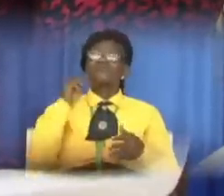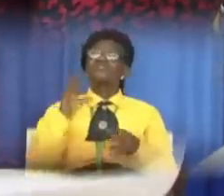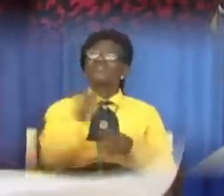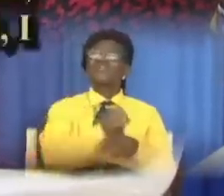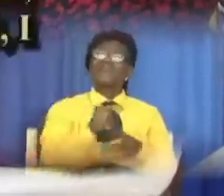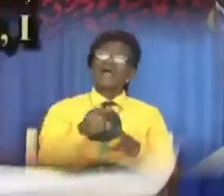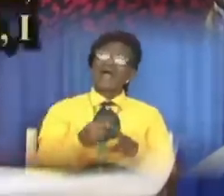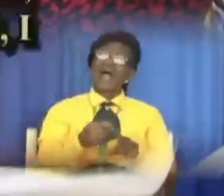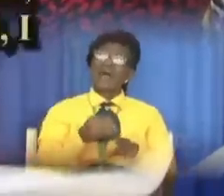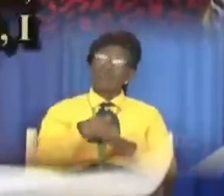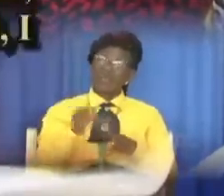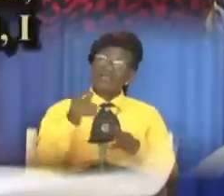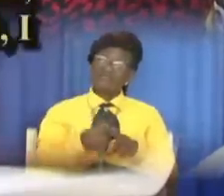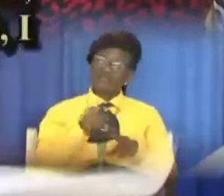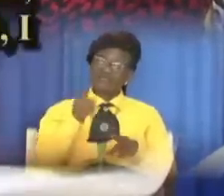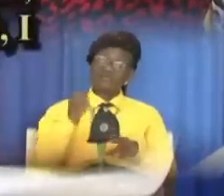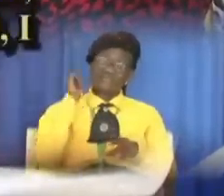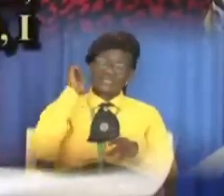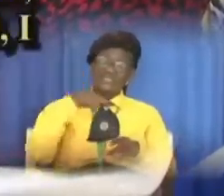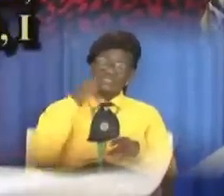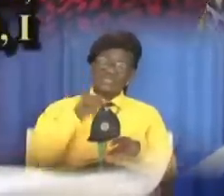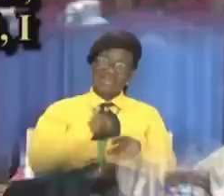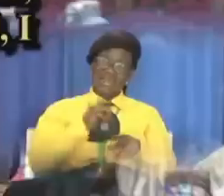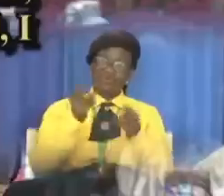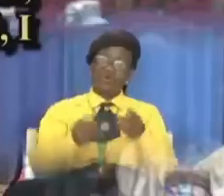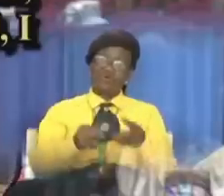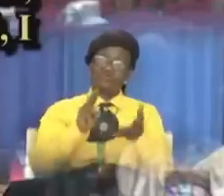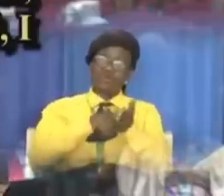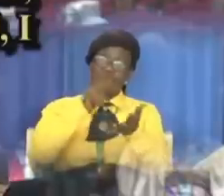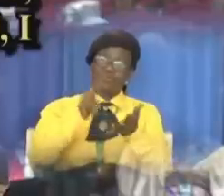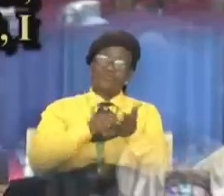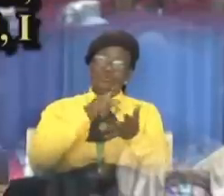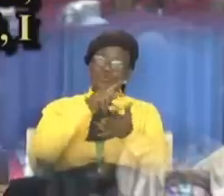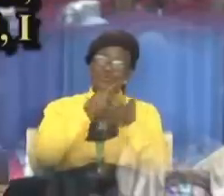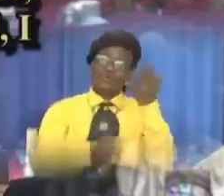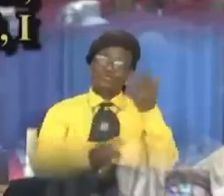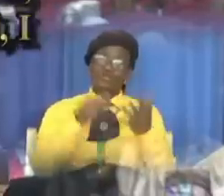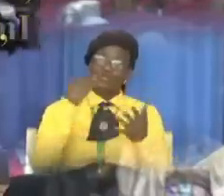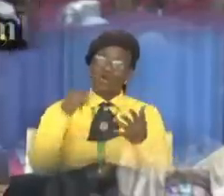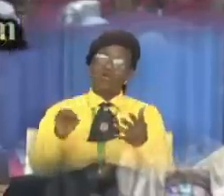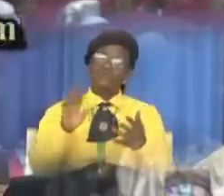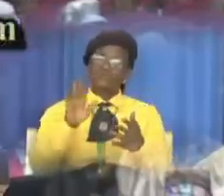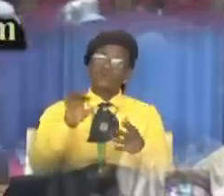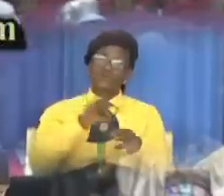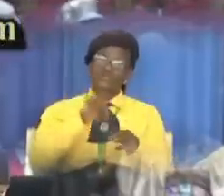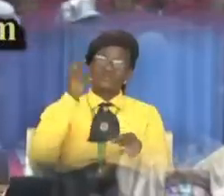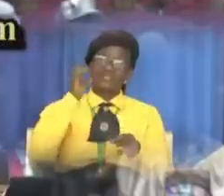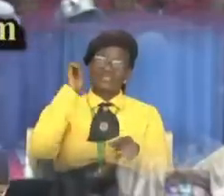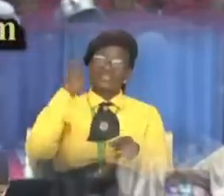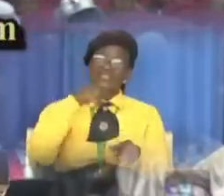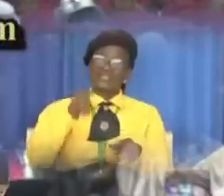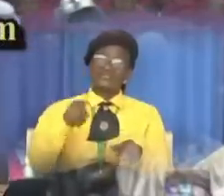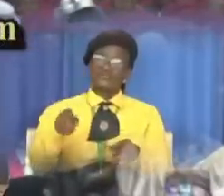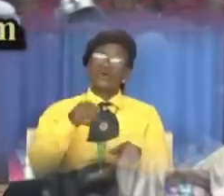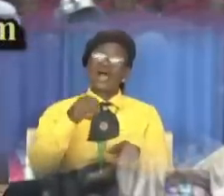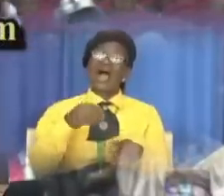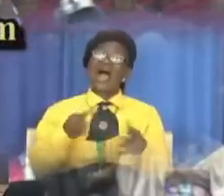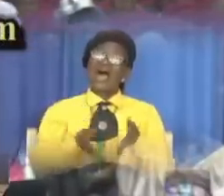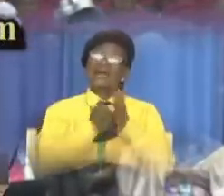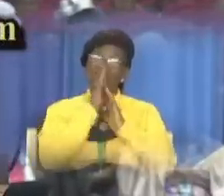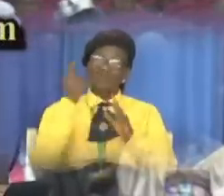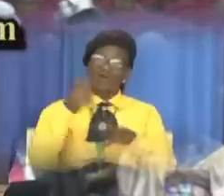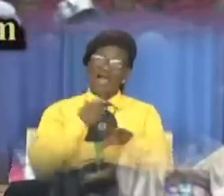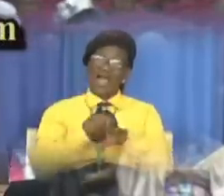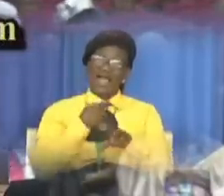double portion of your spirit. He said, you have asked a hard thing, but if